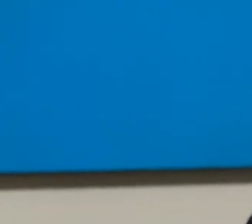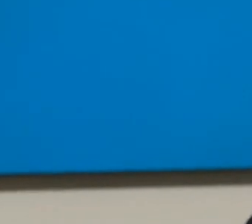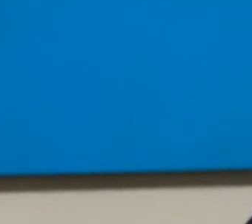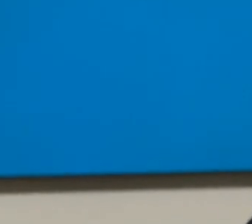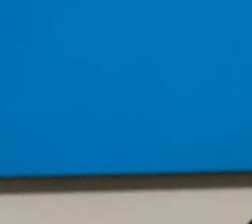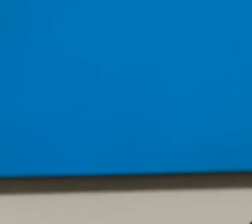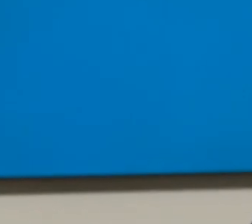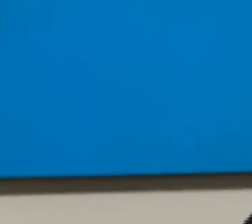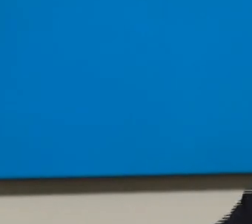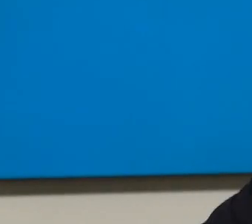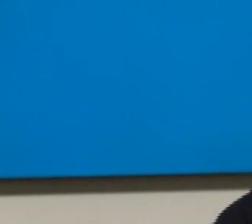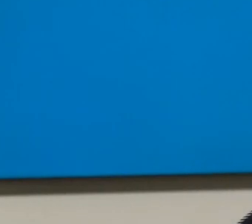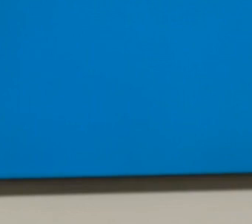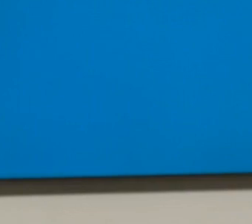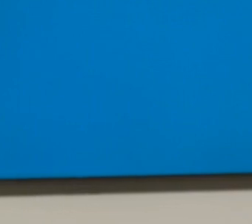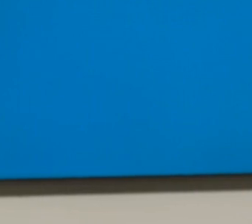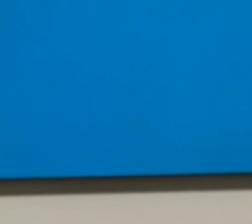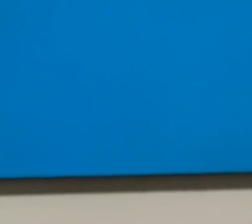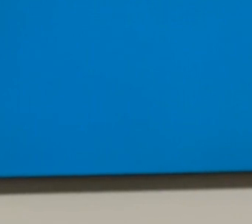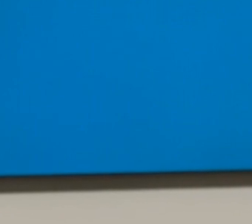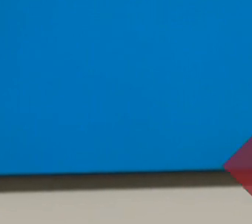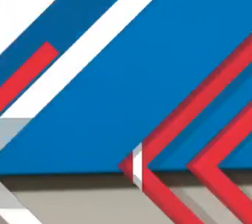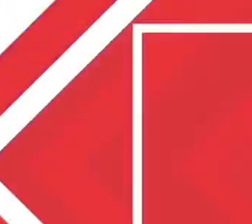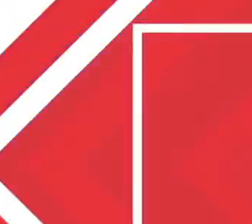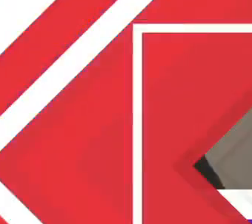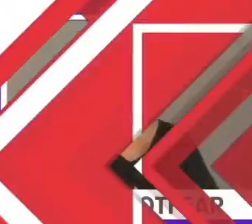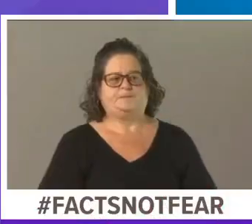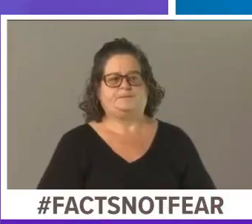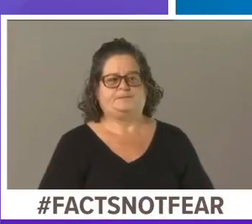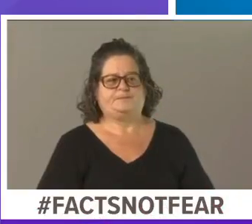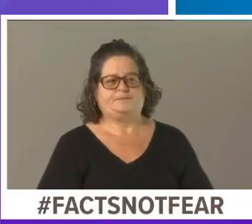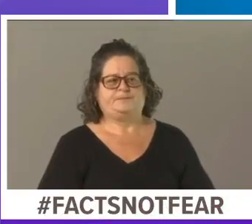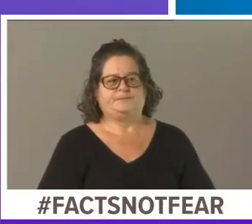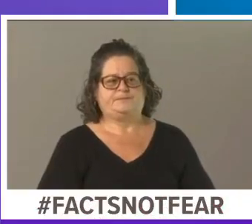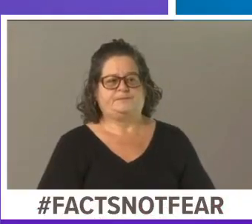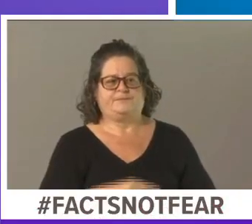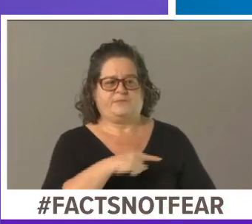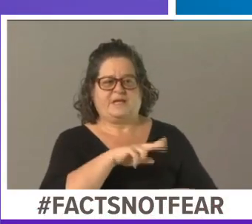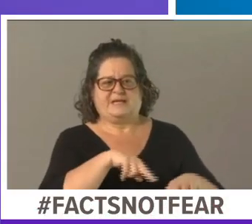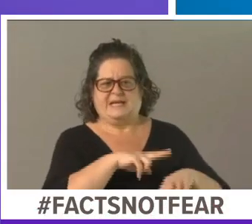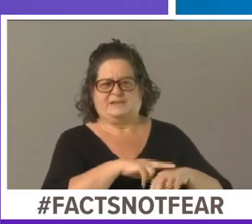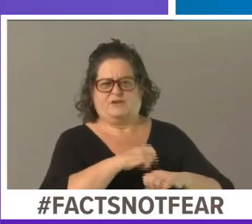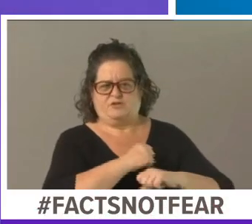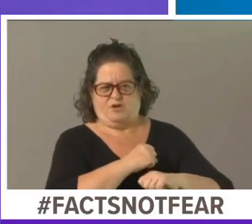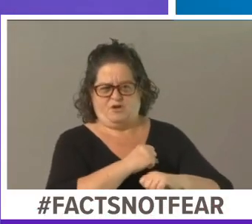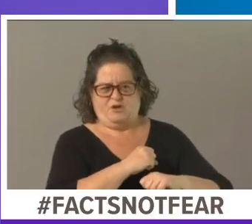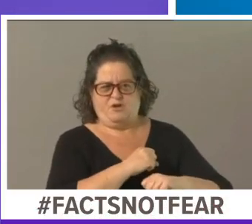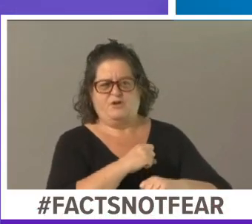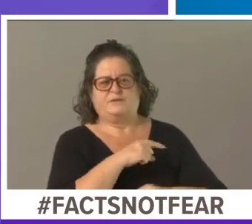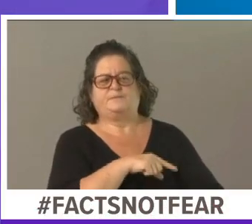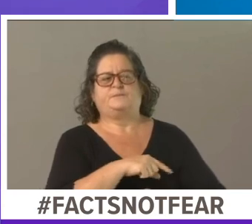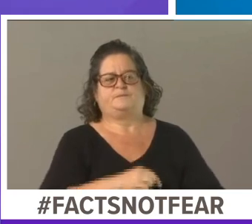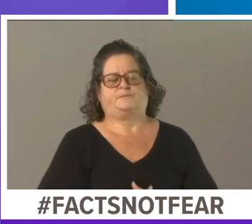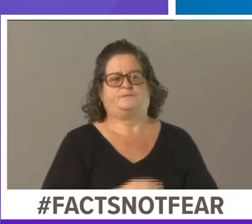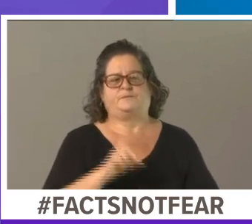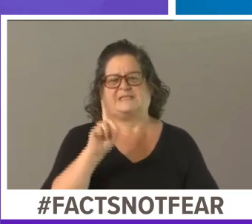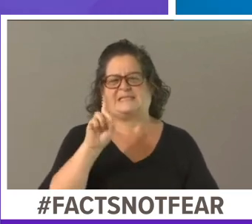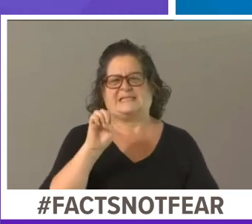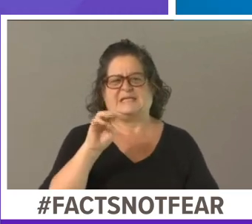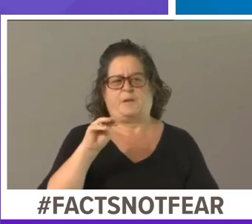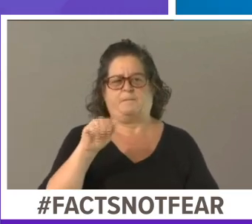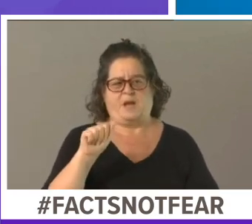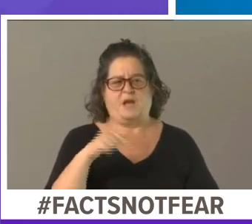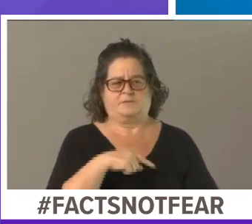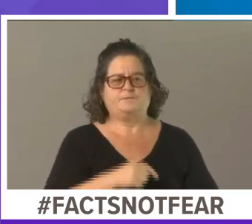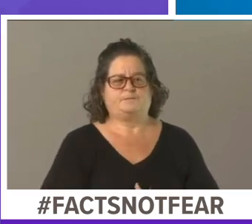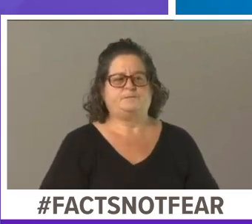the Department of Health Services and National Guard and DEMA. I want to give you the latest update on